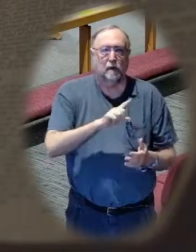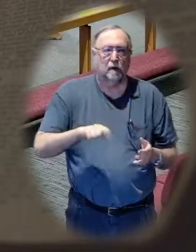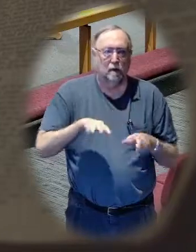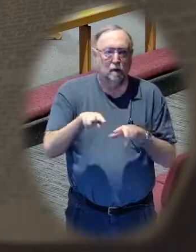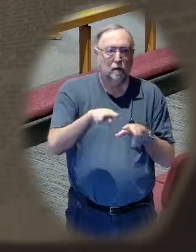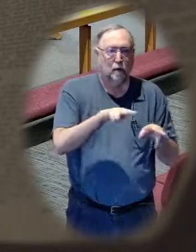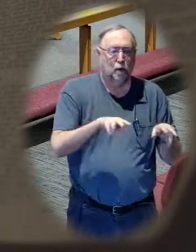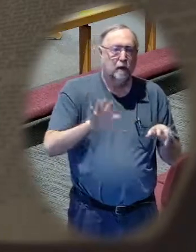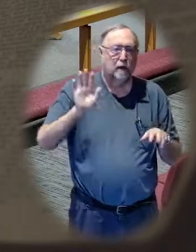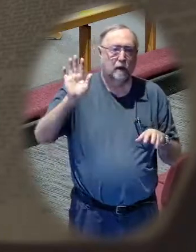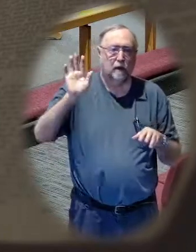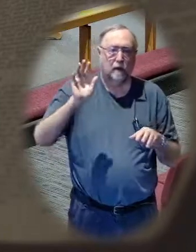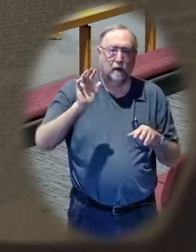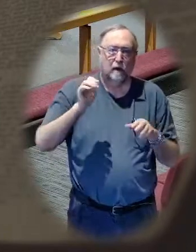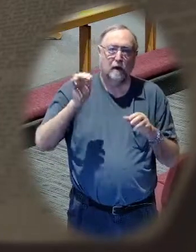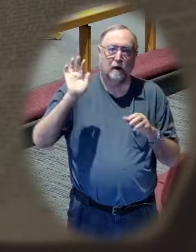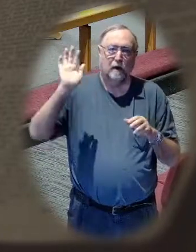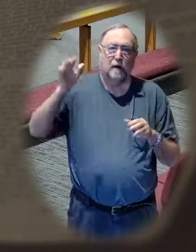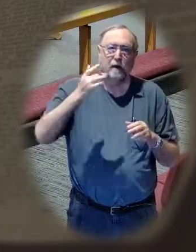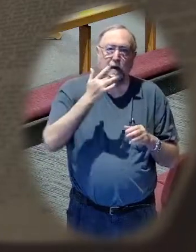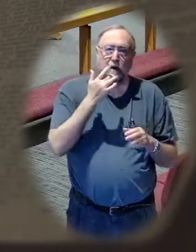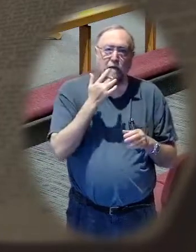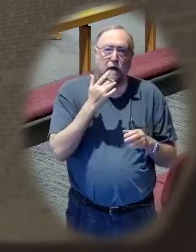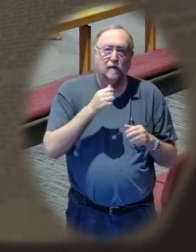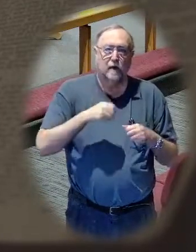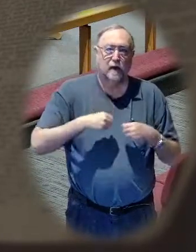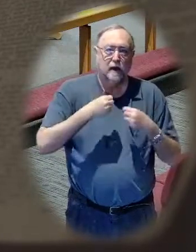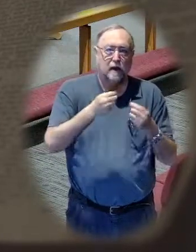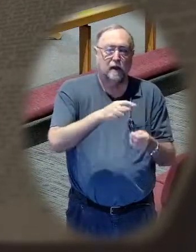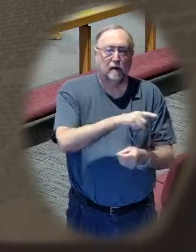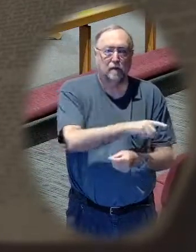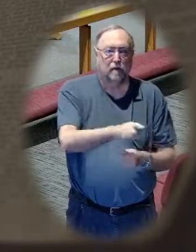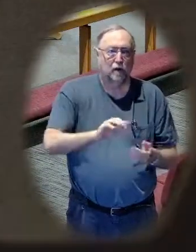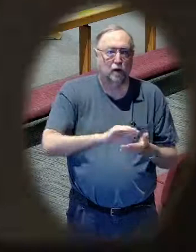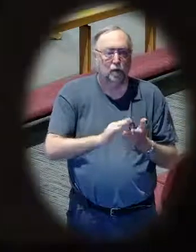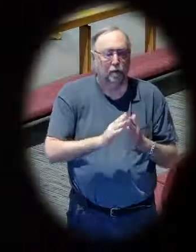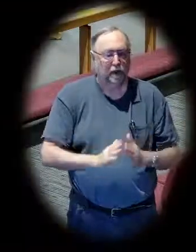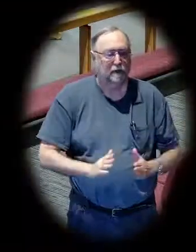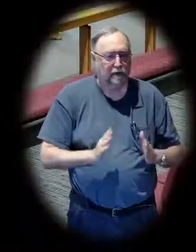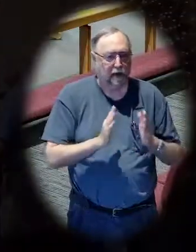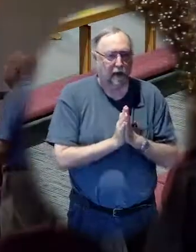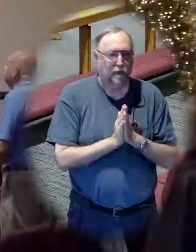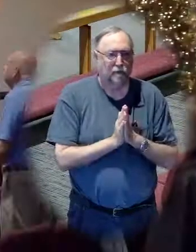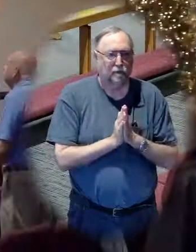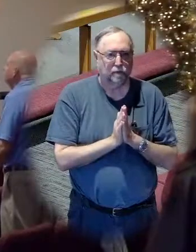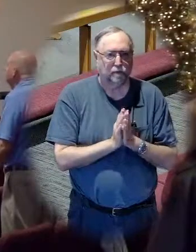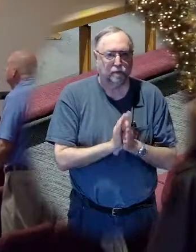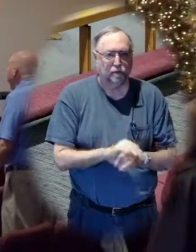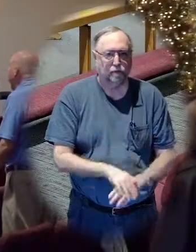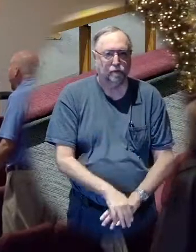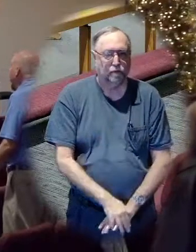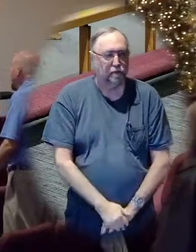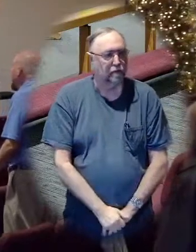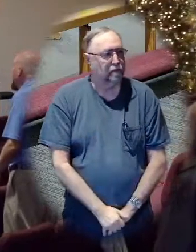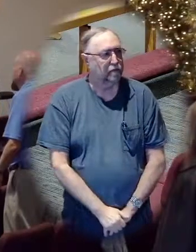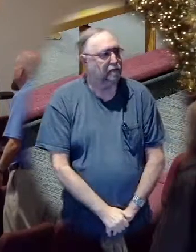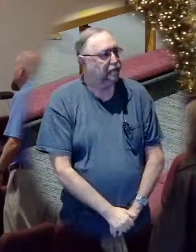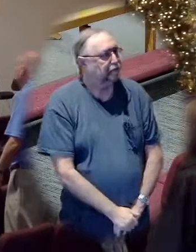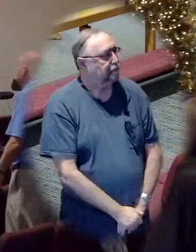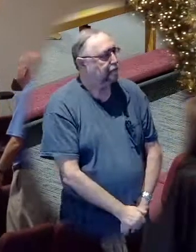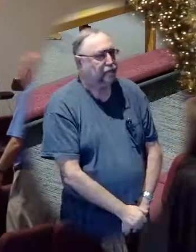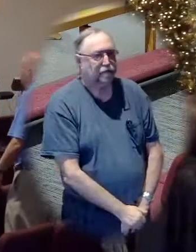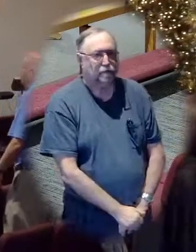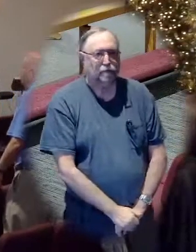favor and grant you his peace. Amen. We close our worship this morning in